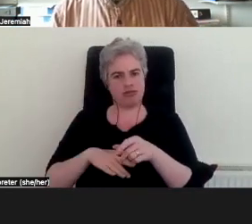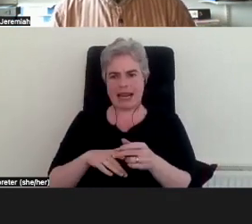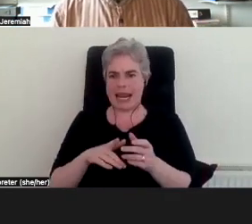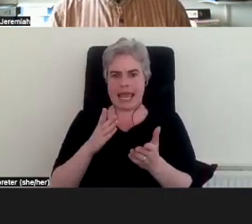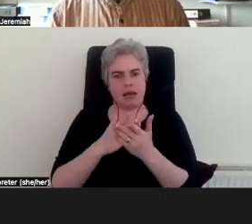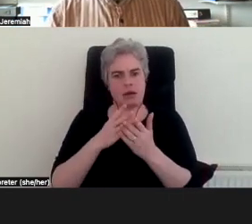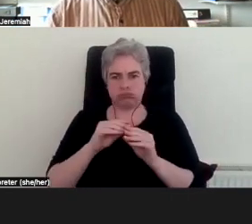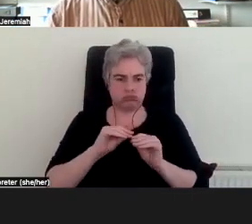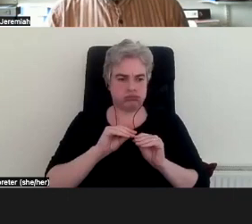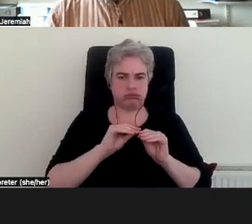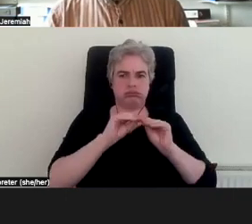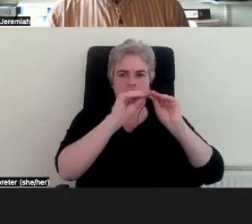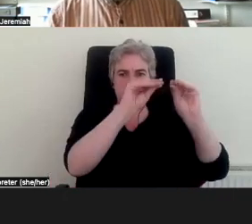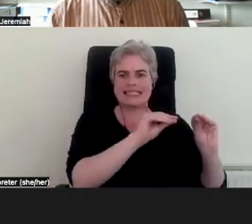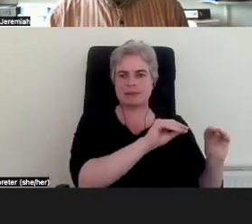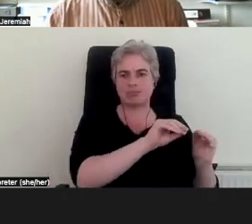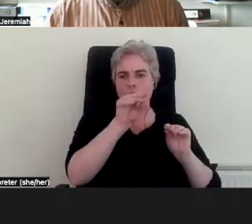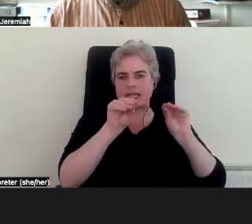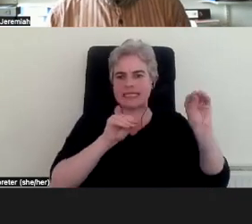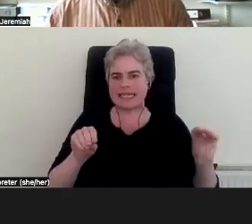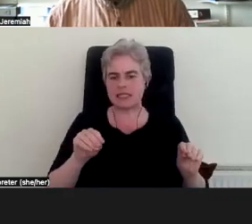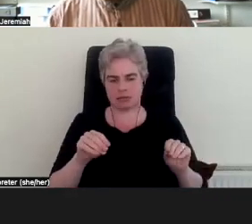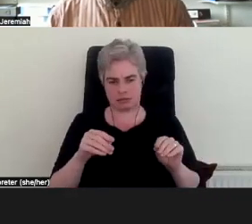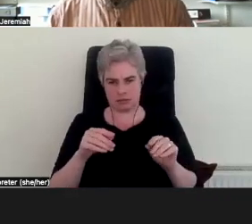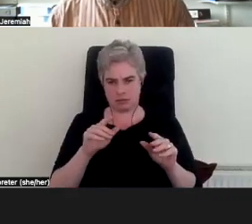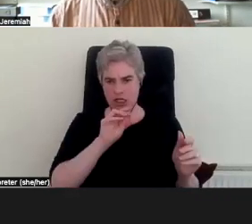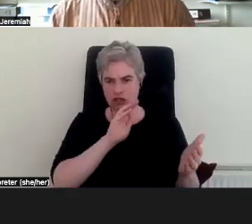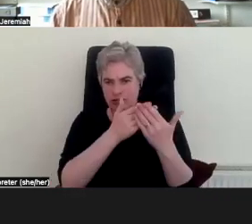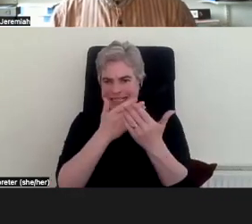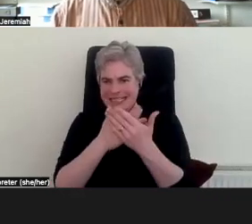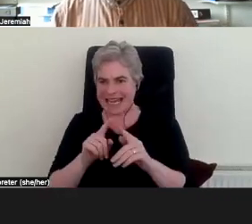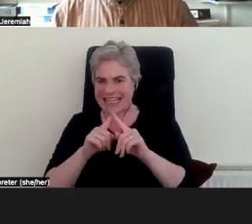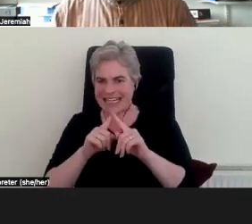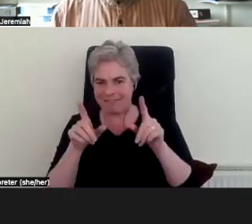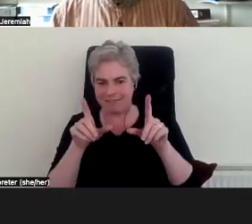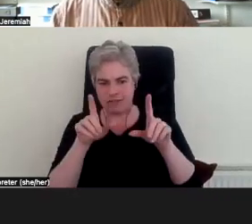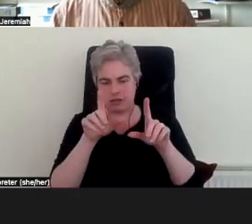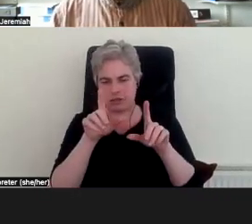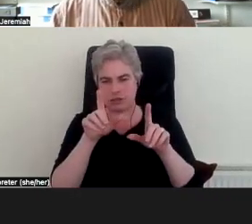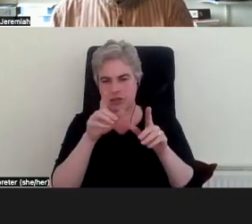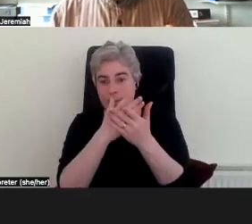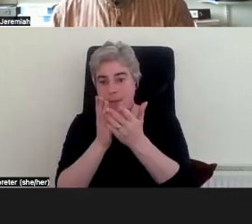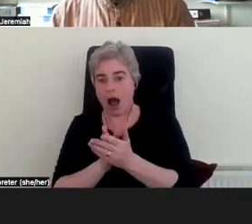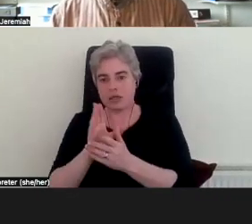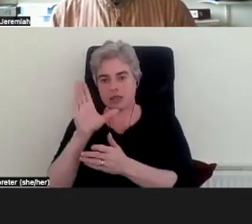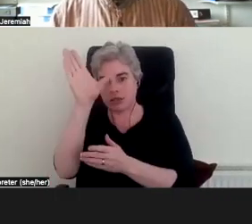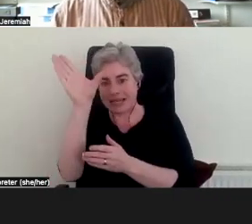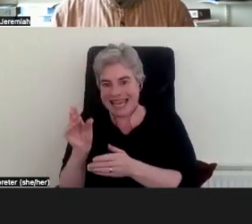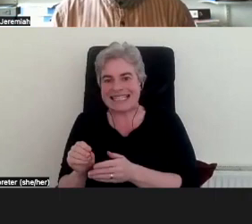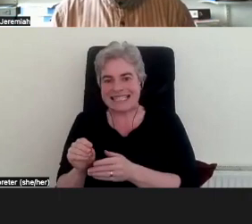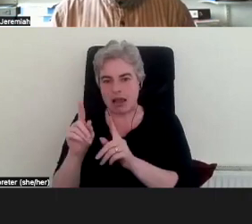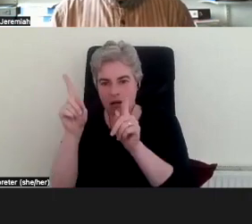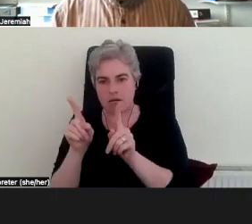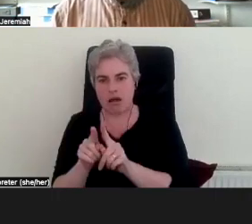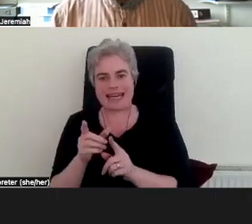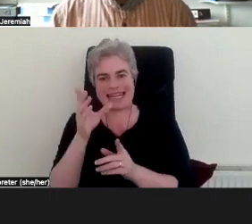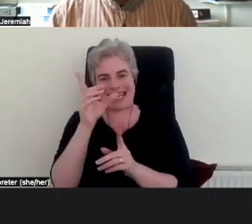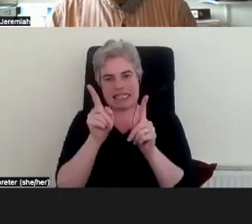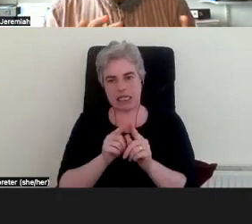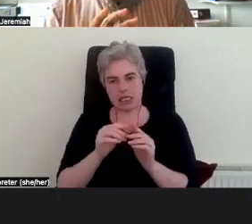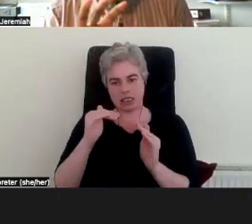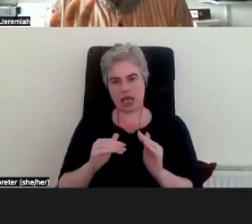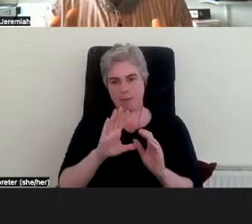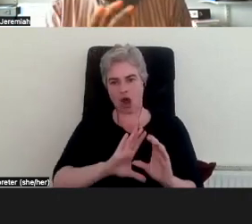much translated in different parts of the Indian context and the Indian subcontinent.